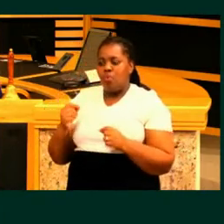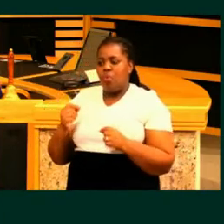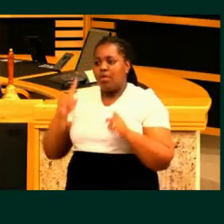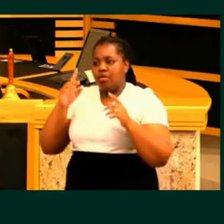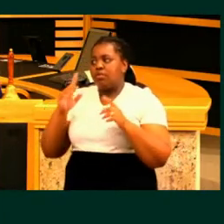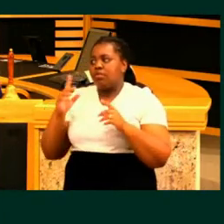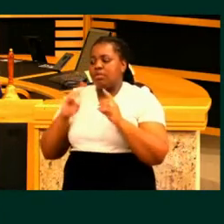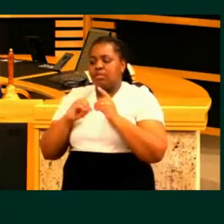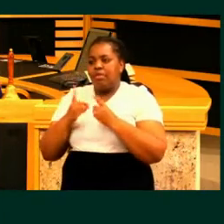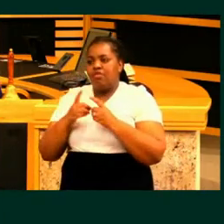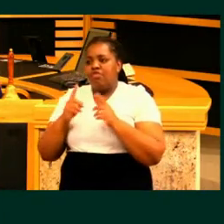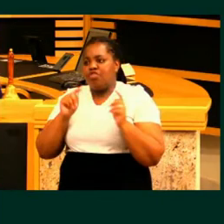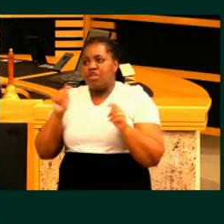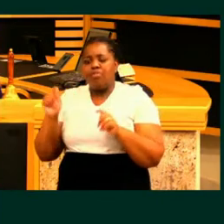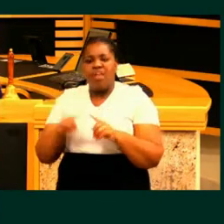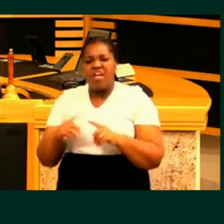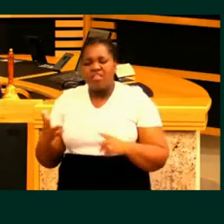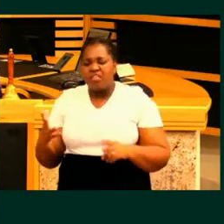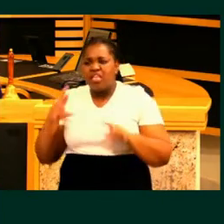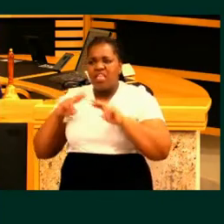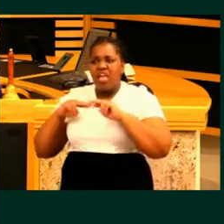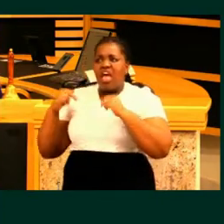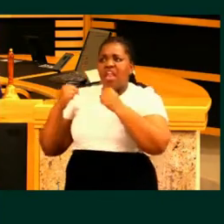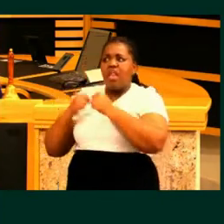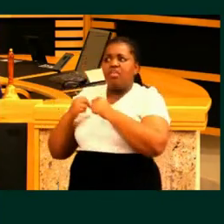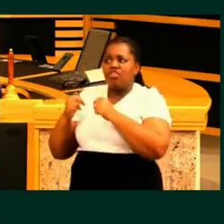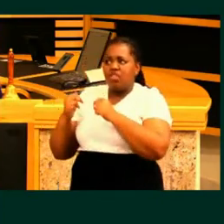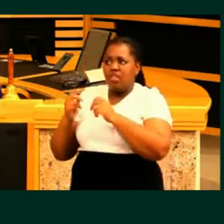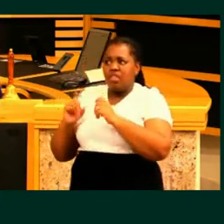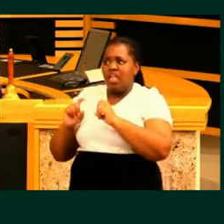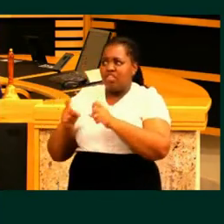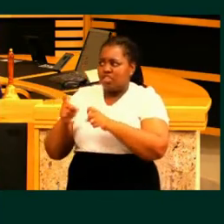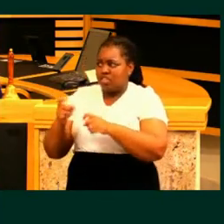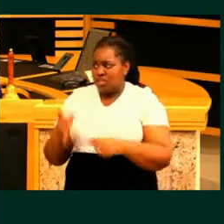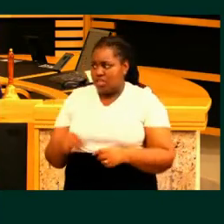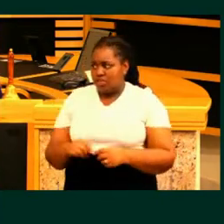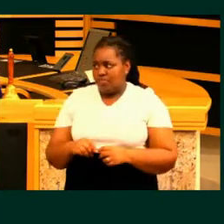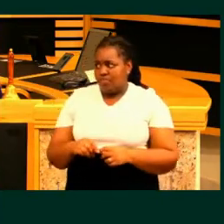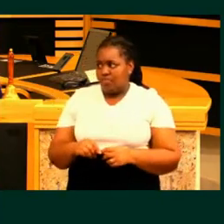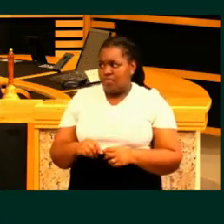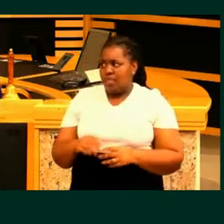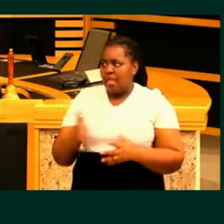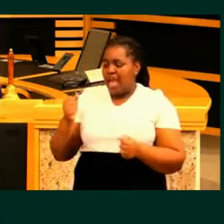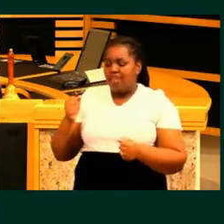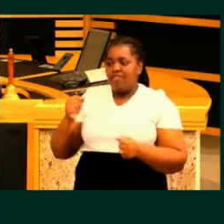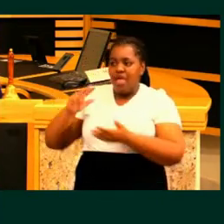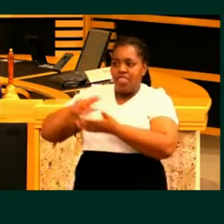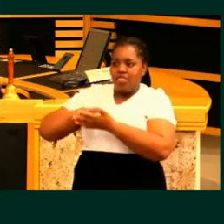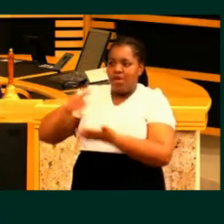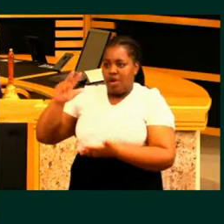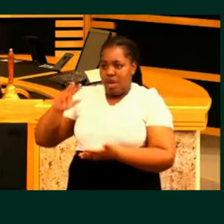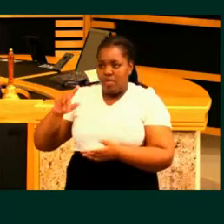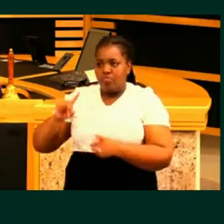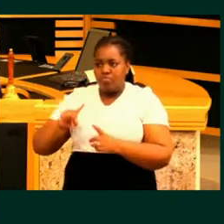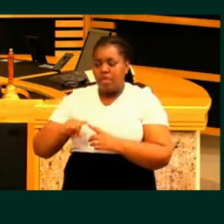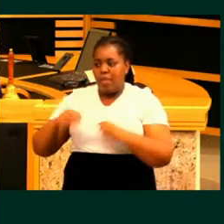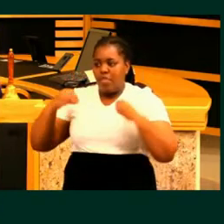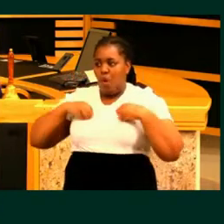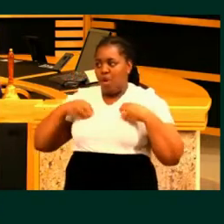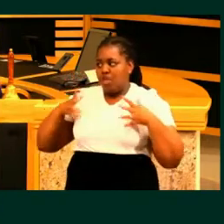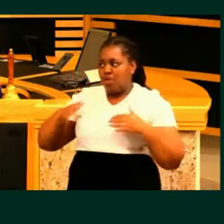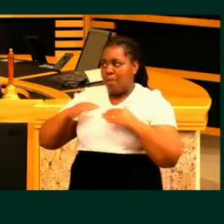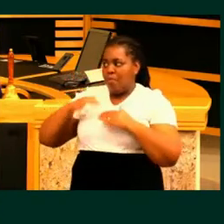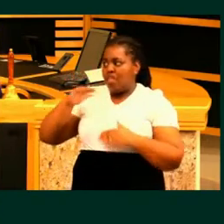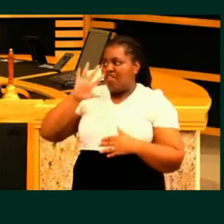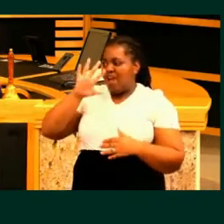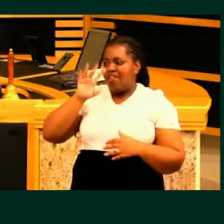for instance is a national agency holds Authority and custodianship over more than